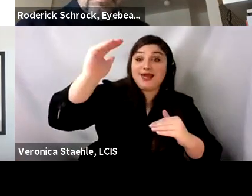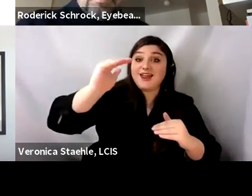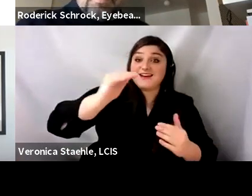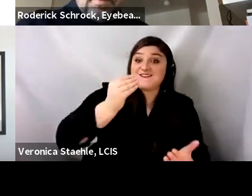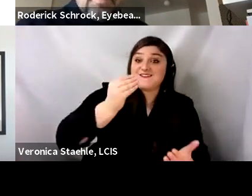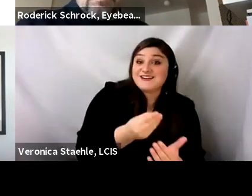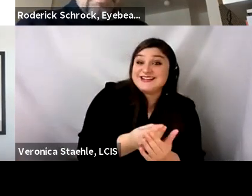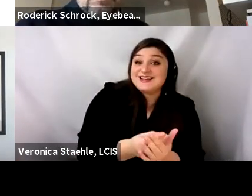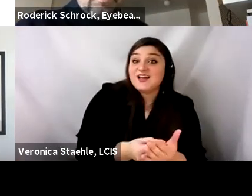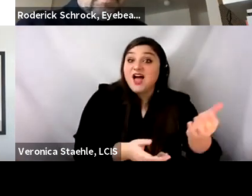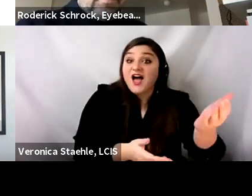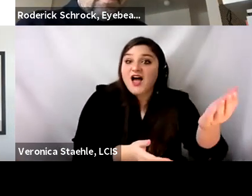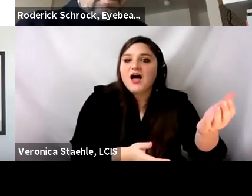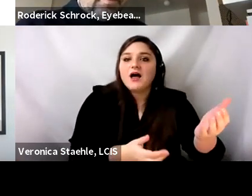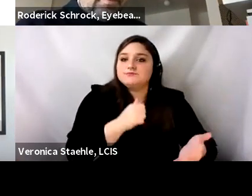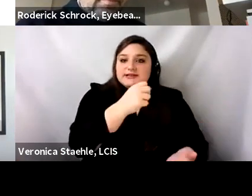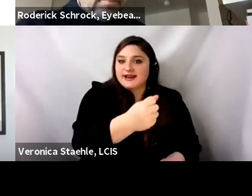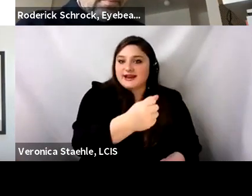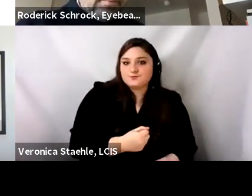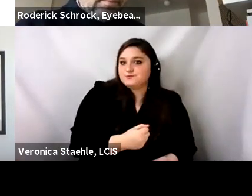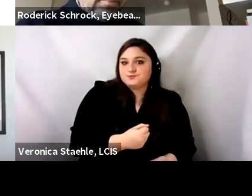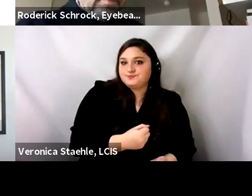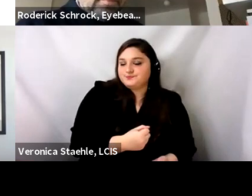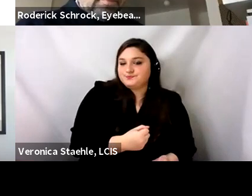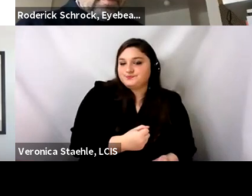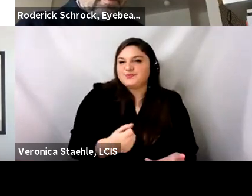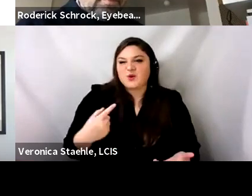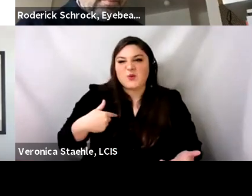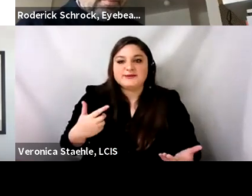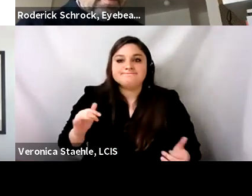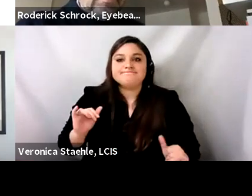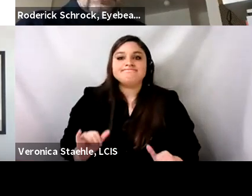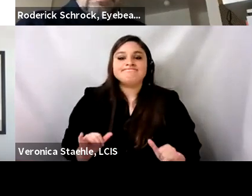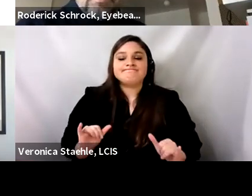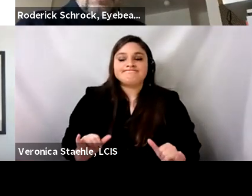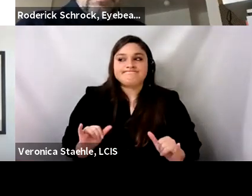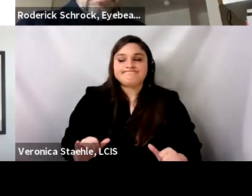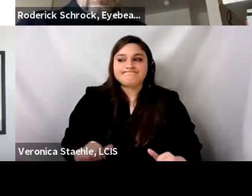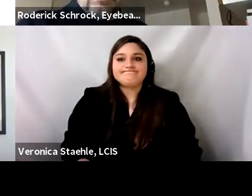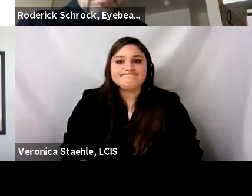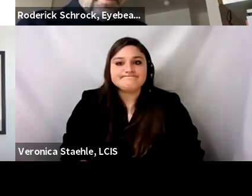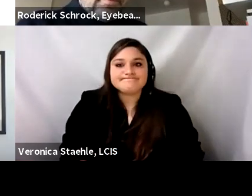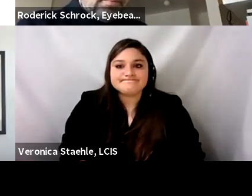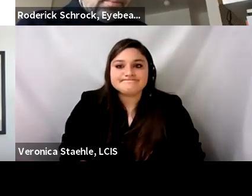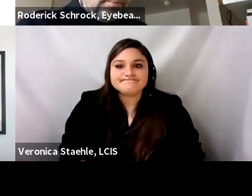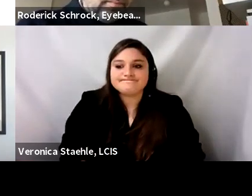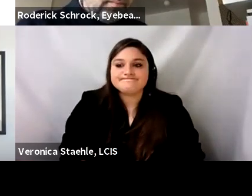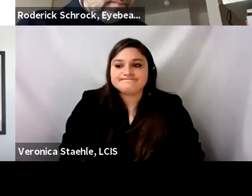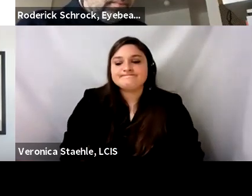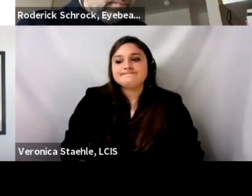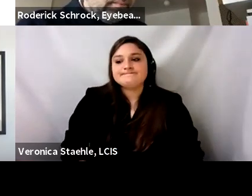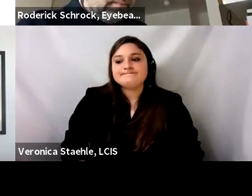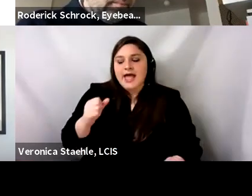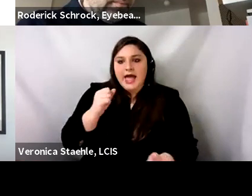did not happen. Right, for the reasons that we all know. And really being able to sit and work very